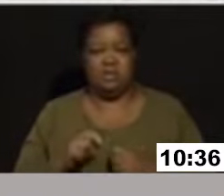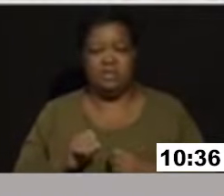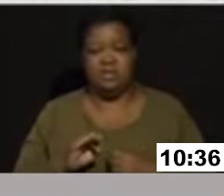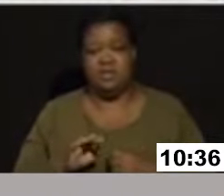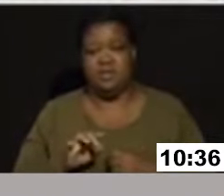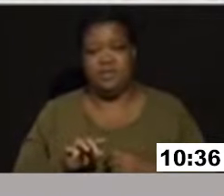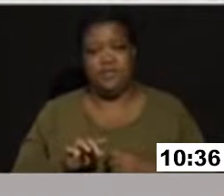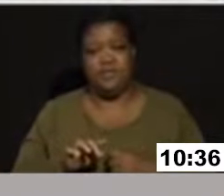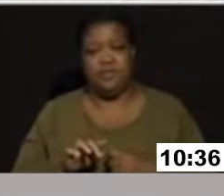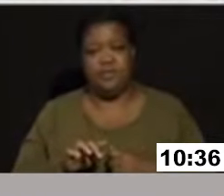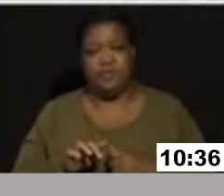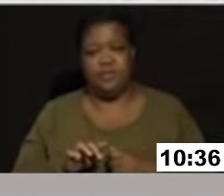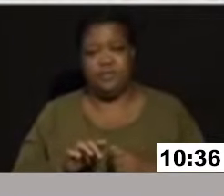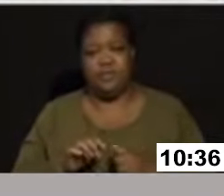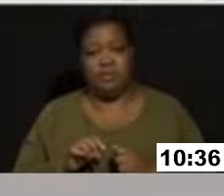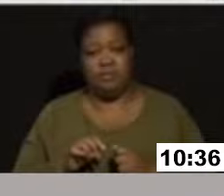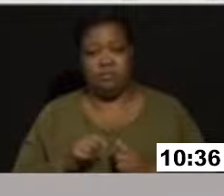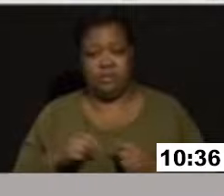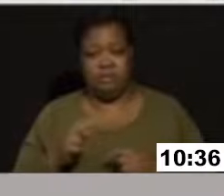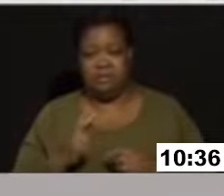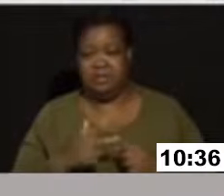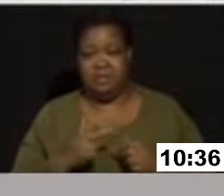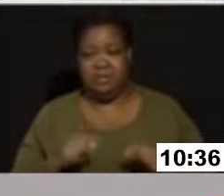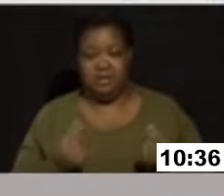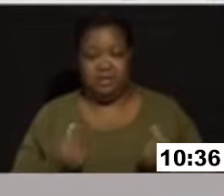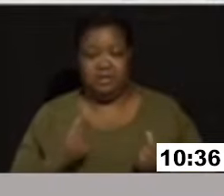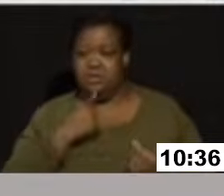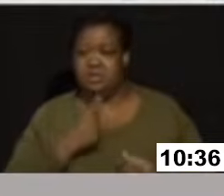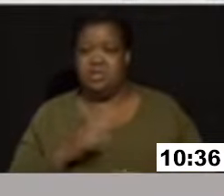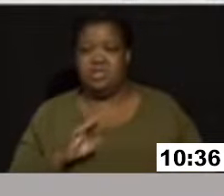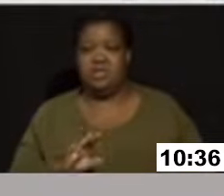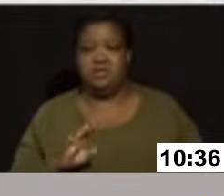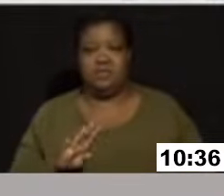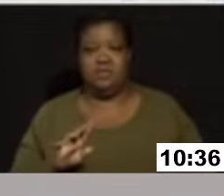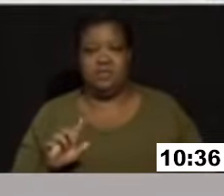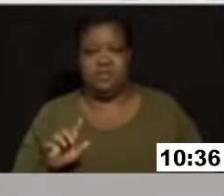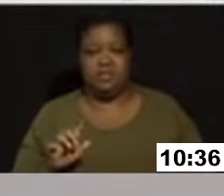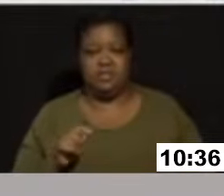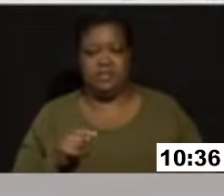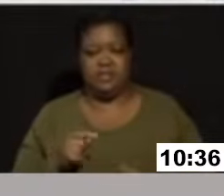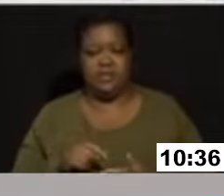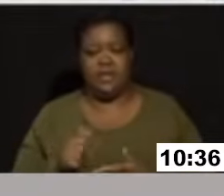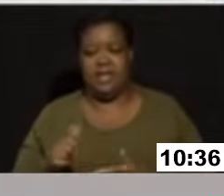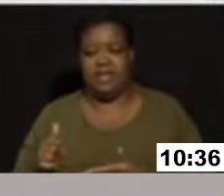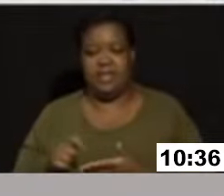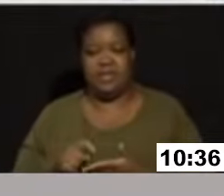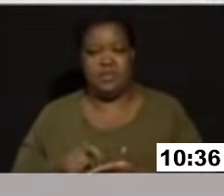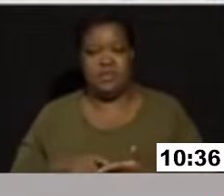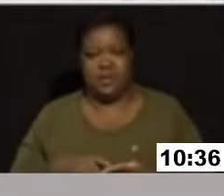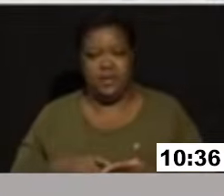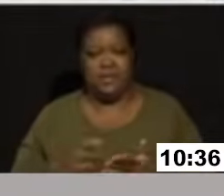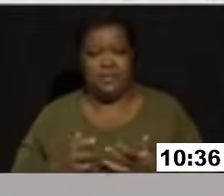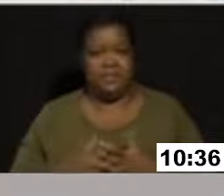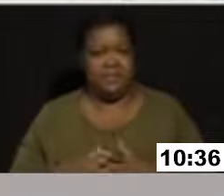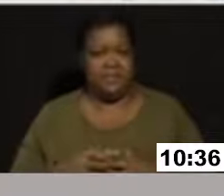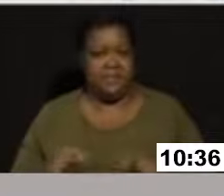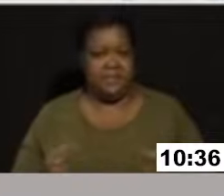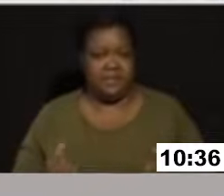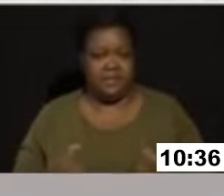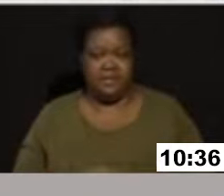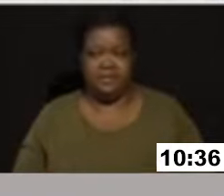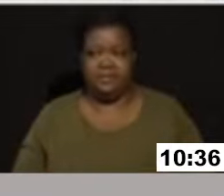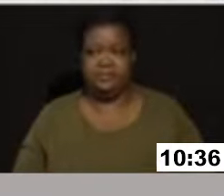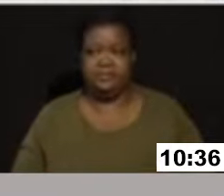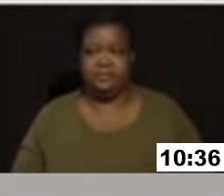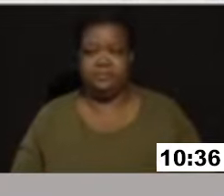3.4. You can't say this is a 3.7 application, so I don't have to meet the other requirements under 3. That is the